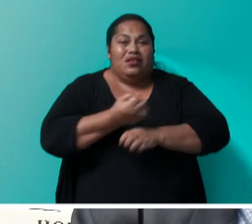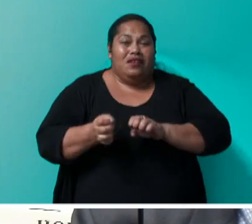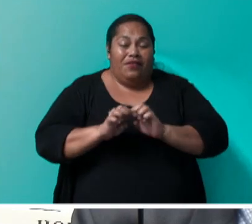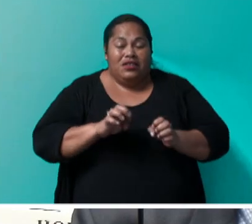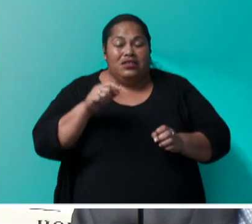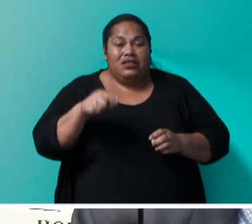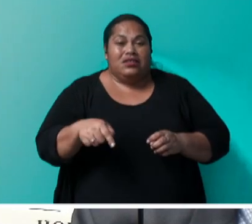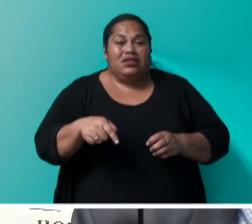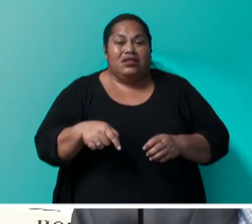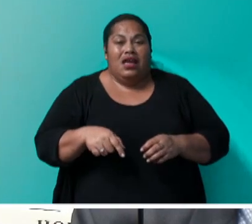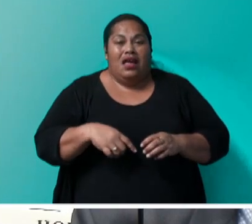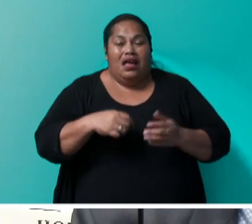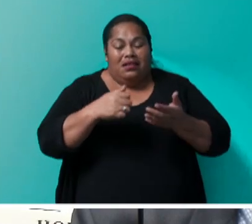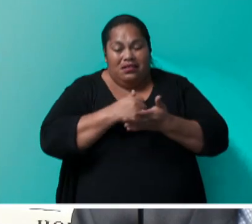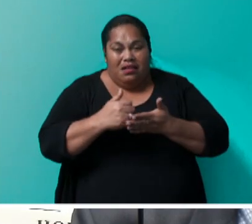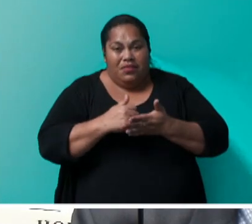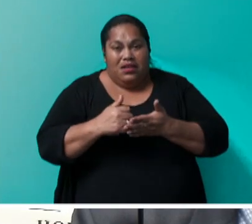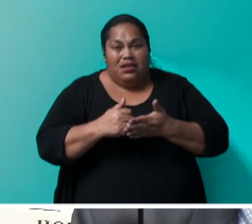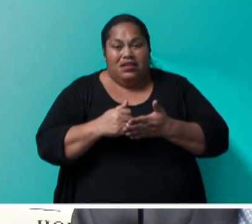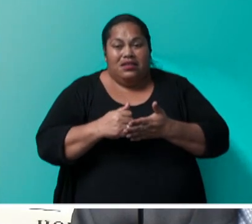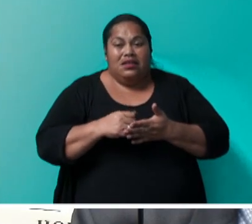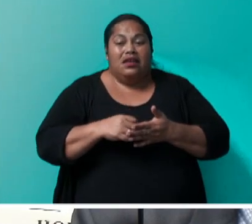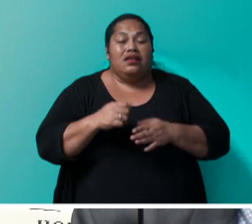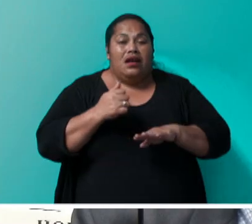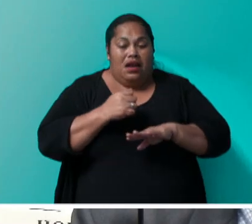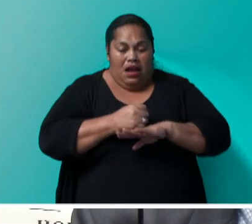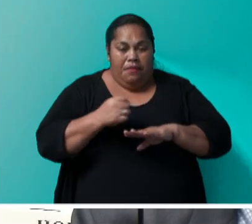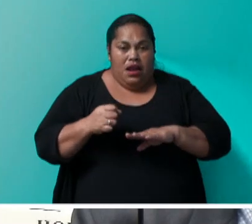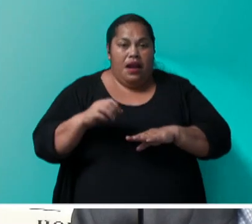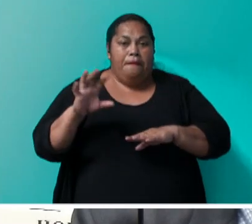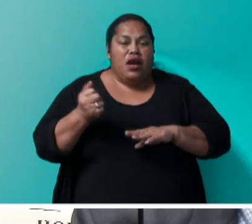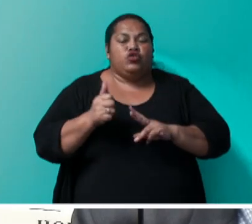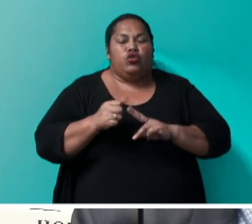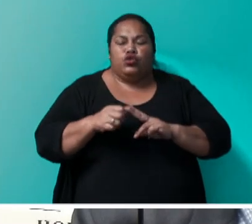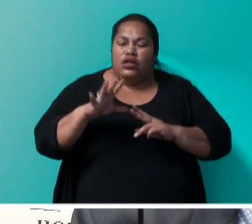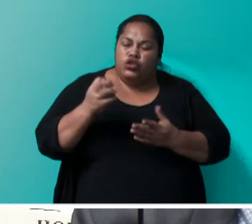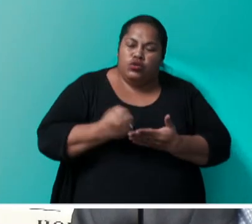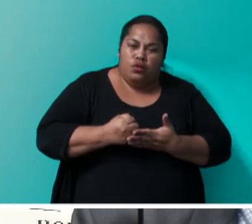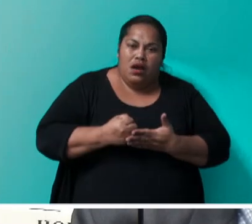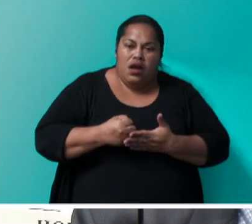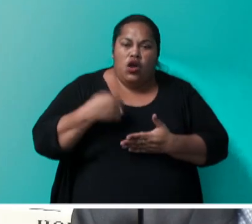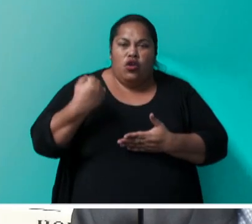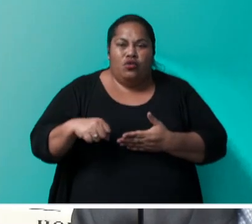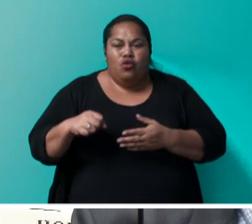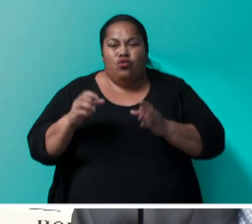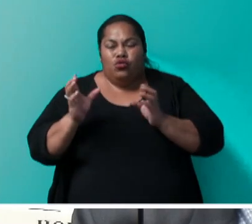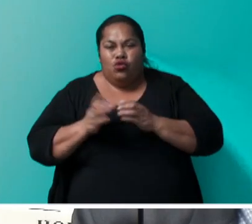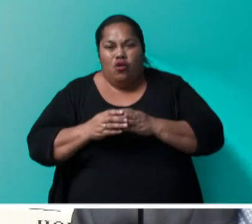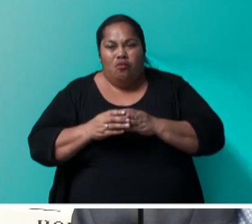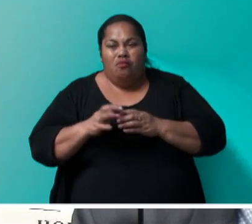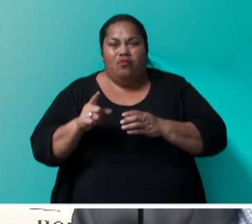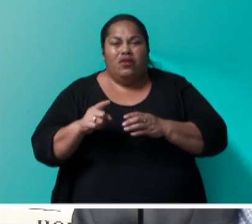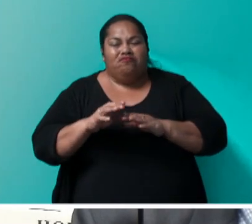cane logistics, we as government responsible must also ensure that no group of growers is left